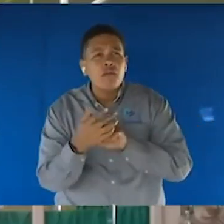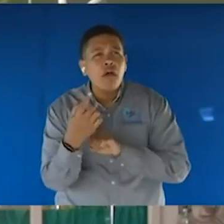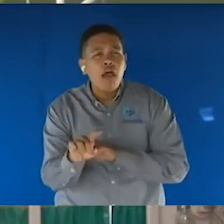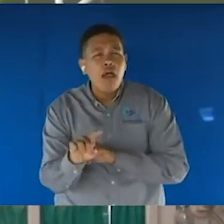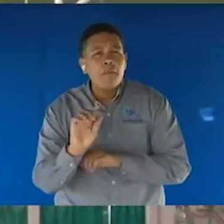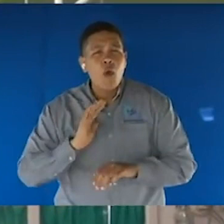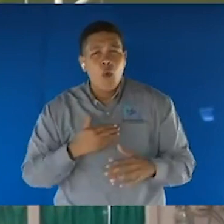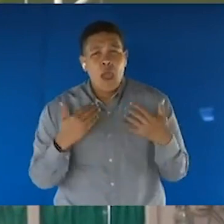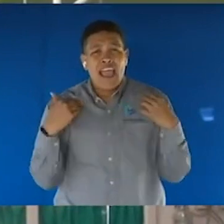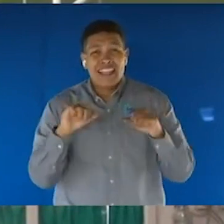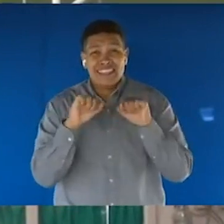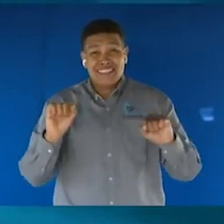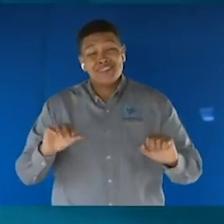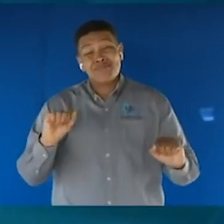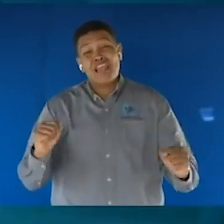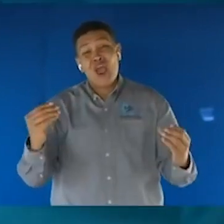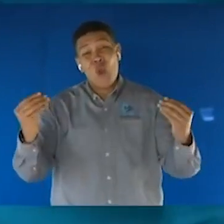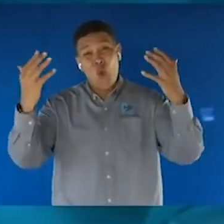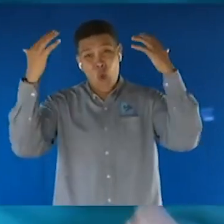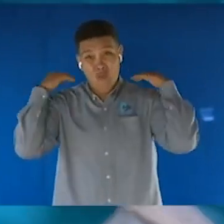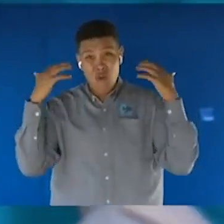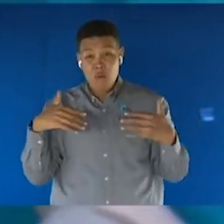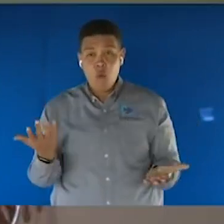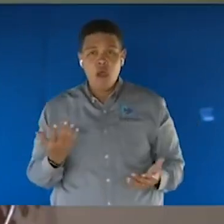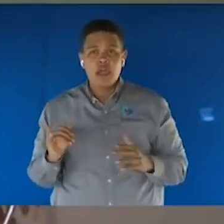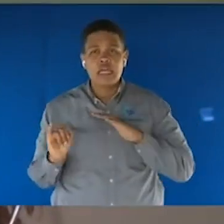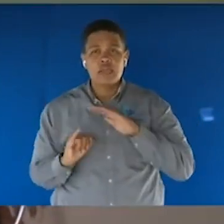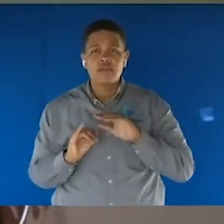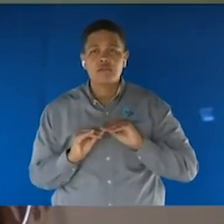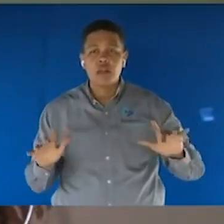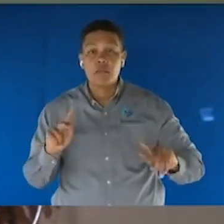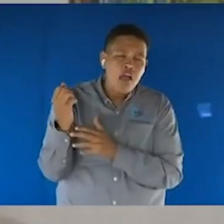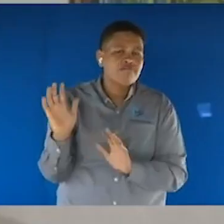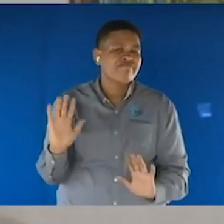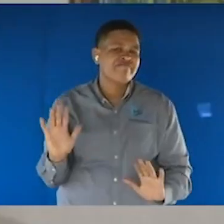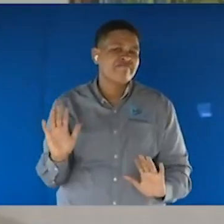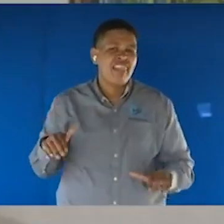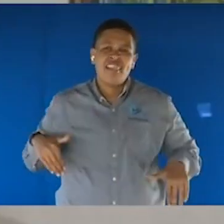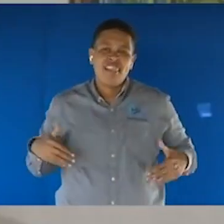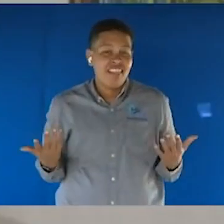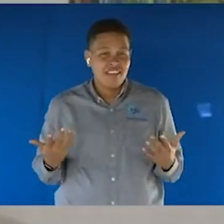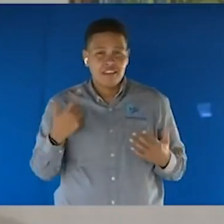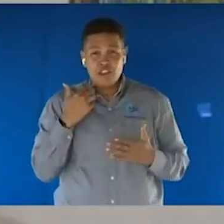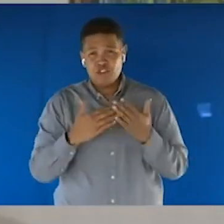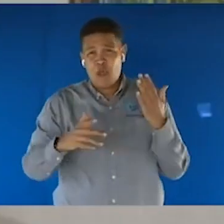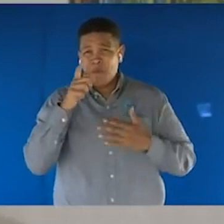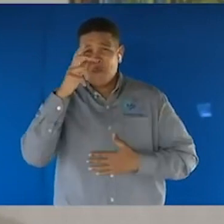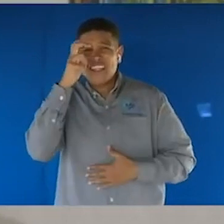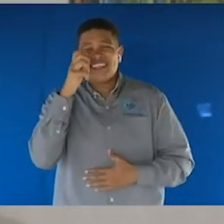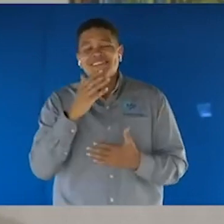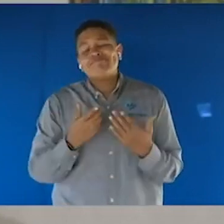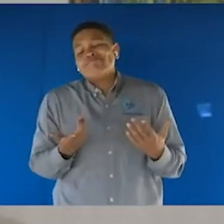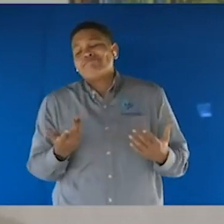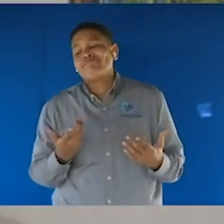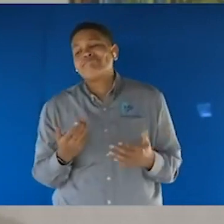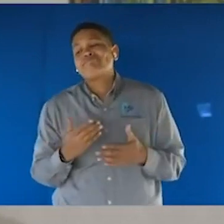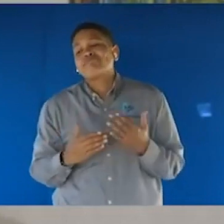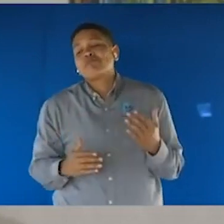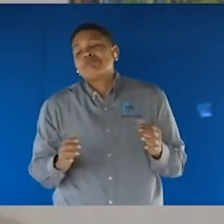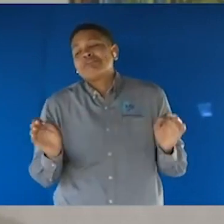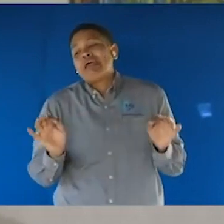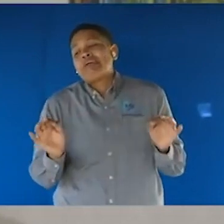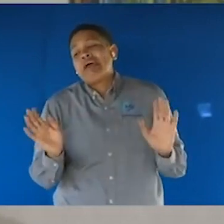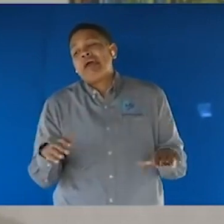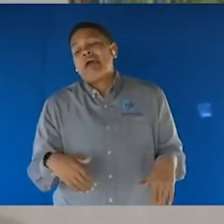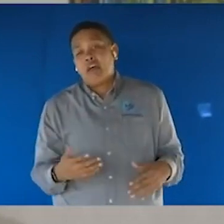social protection and recovery support without any increase in borrowing. I understand that for some listening, this may seem